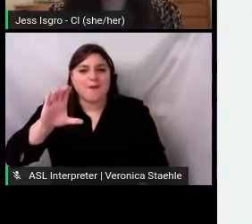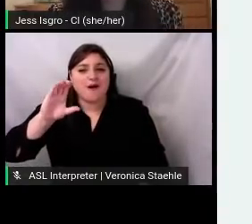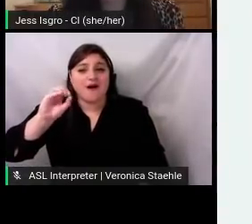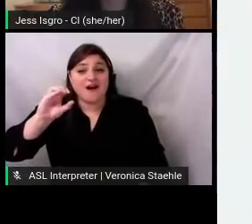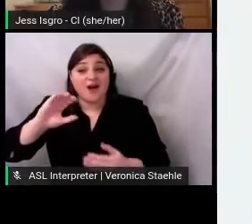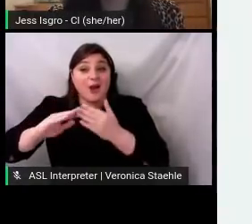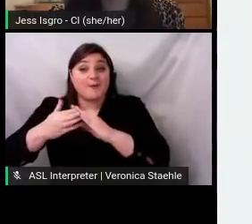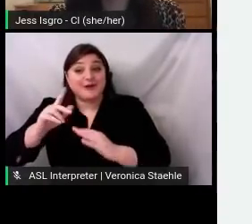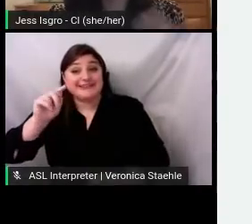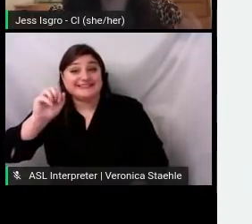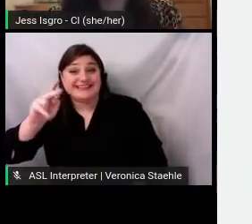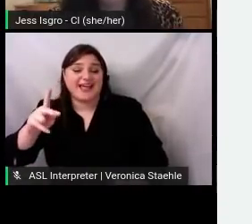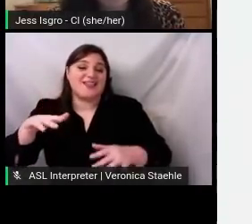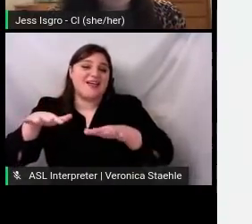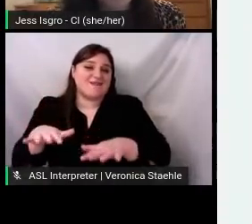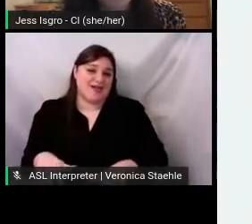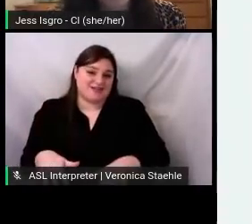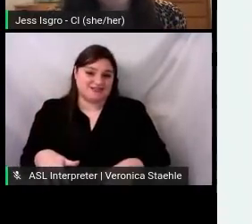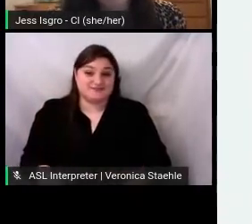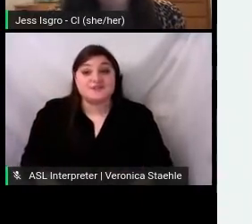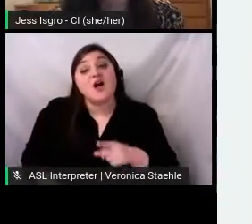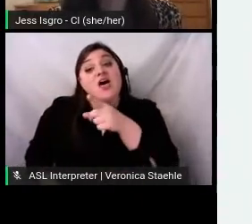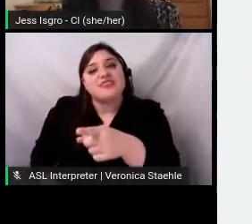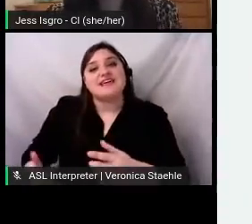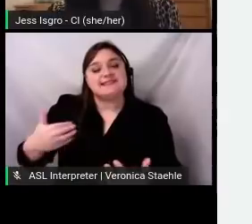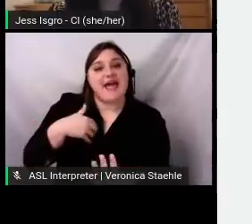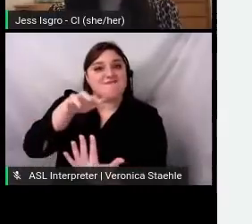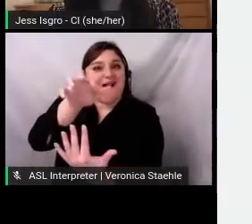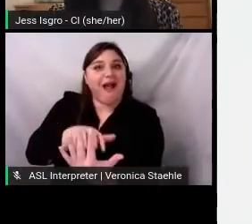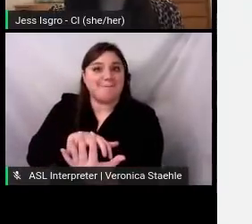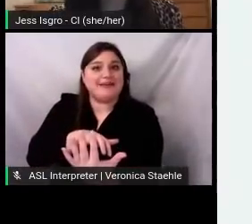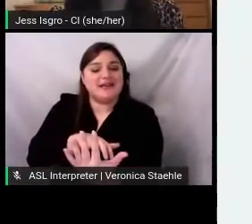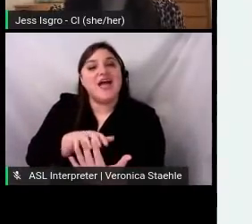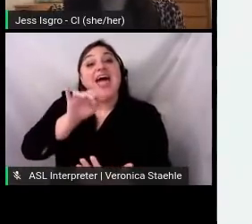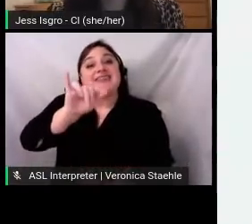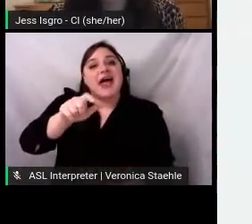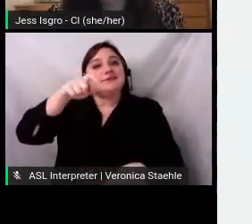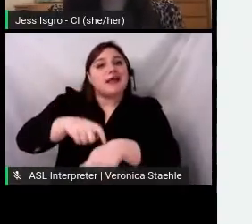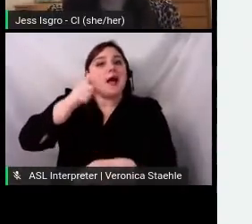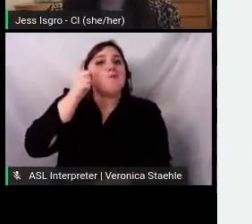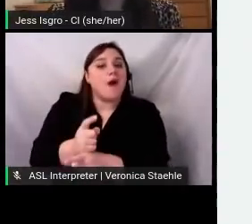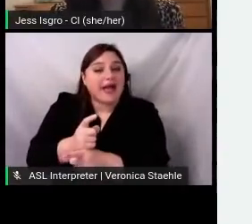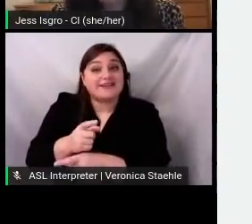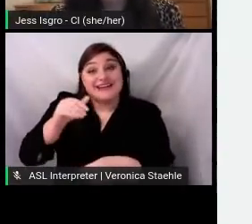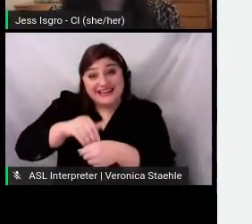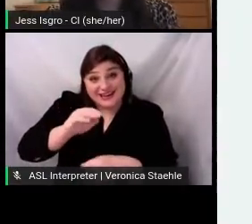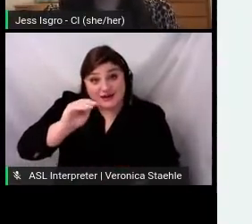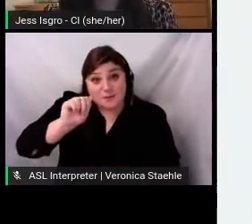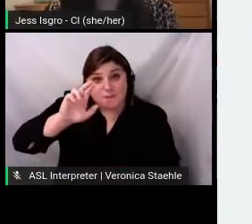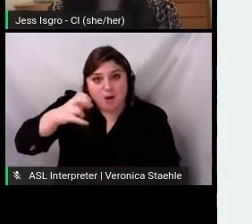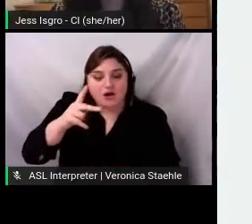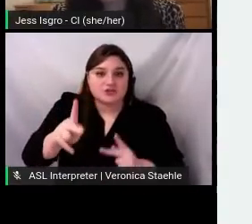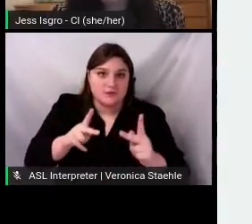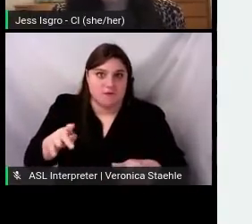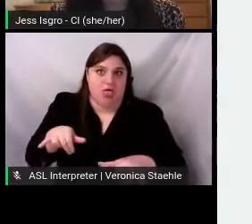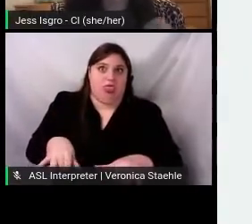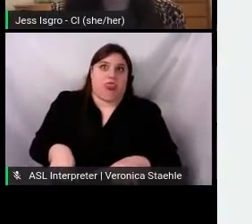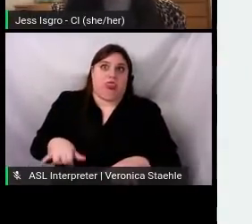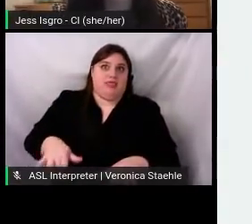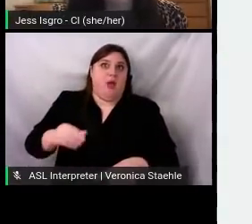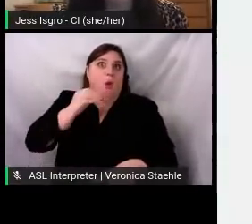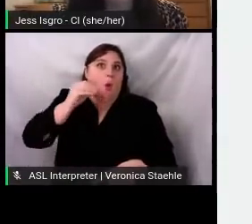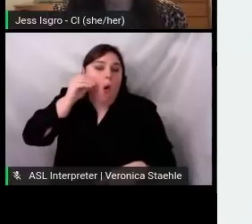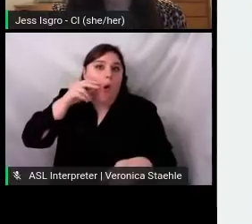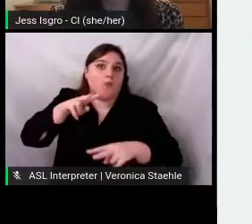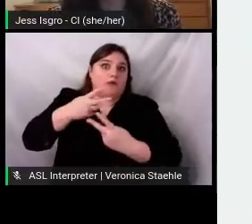talking about what's going on in the world. It's published right towards the end of March. So it was when a lot of people were either working from home or staying at home